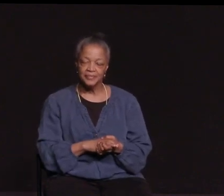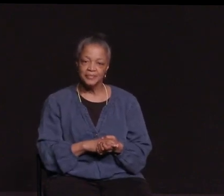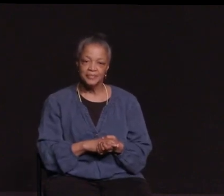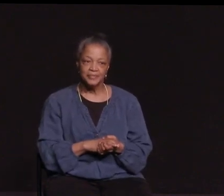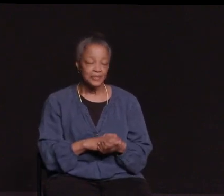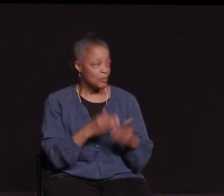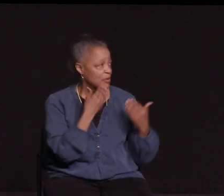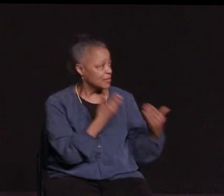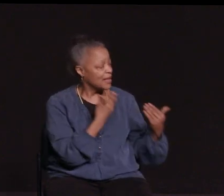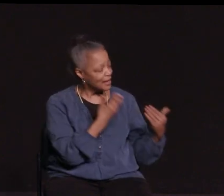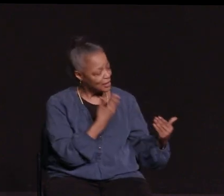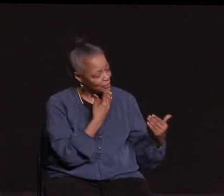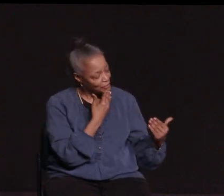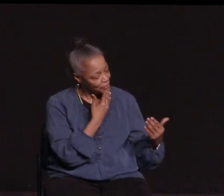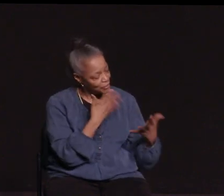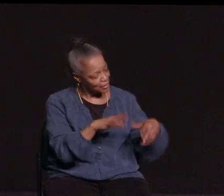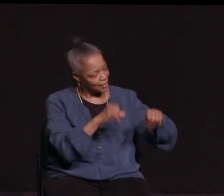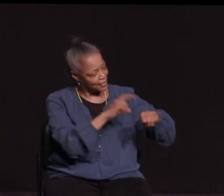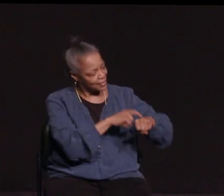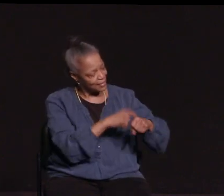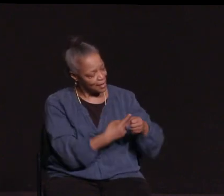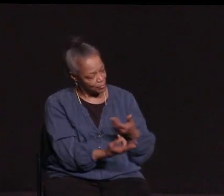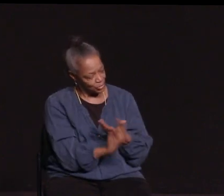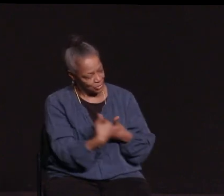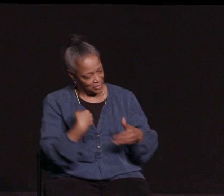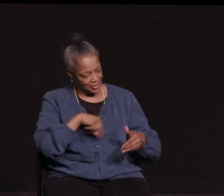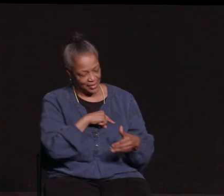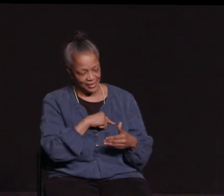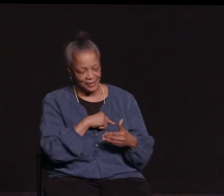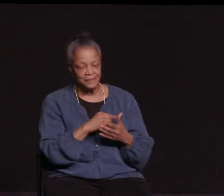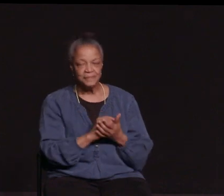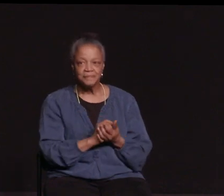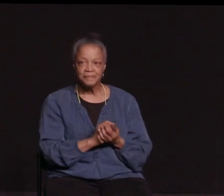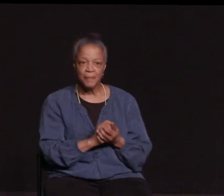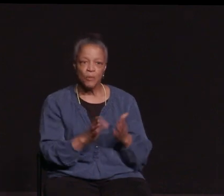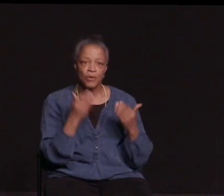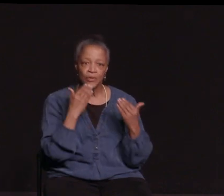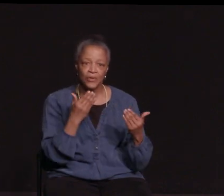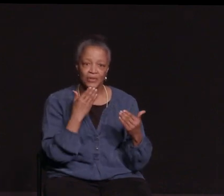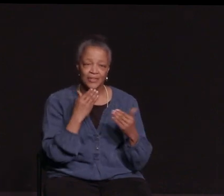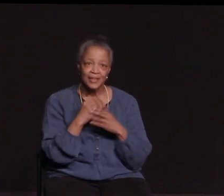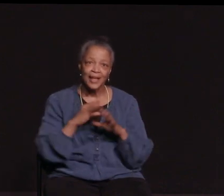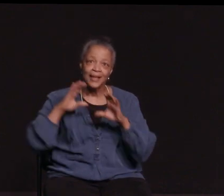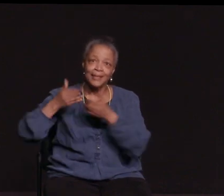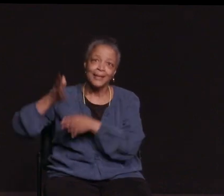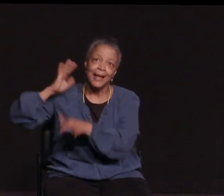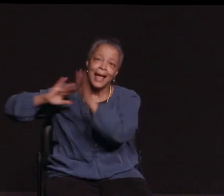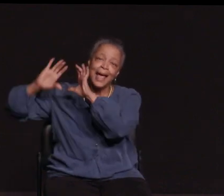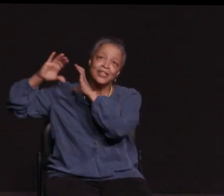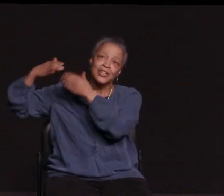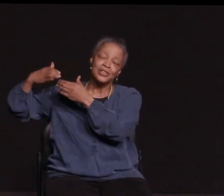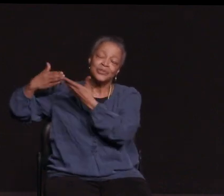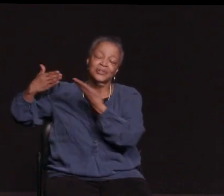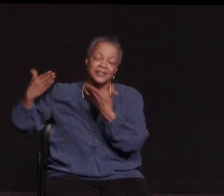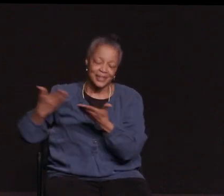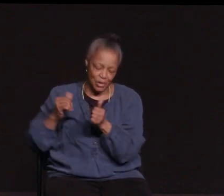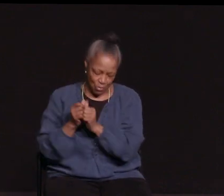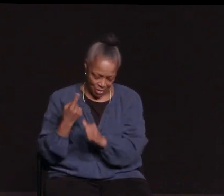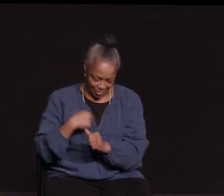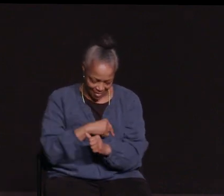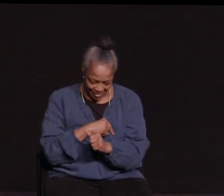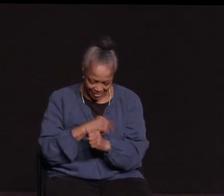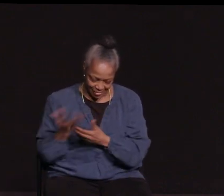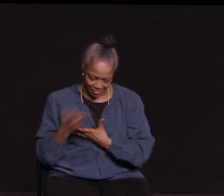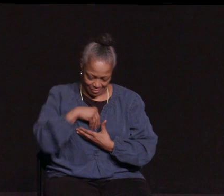We thank you for making the time to join us. We want to thank the ancestors who are with us